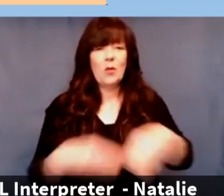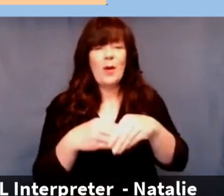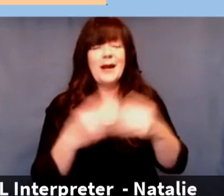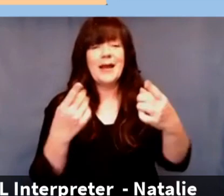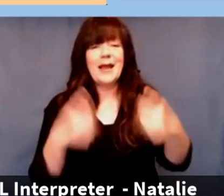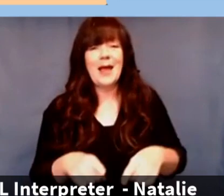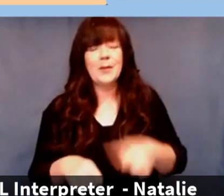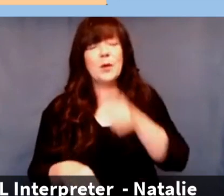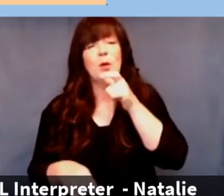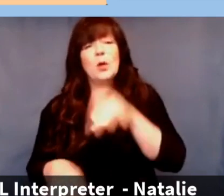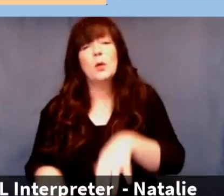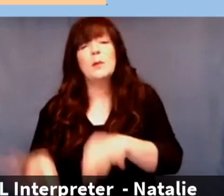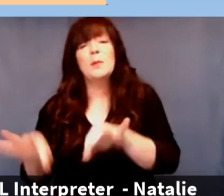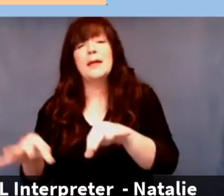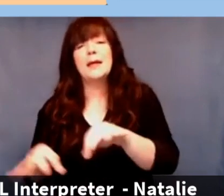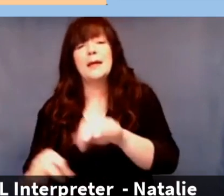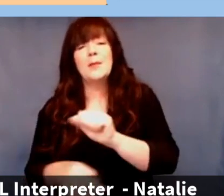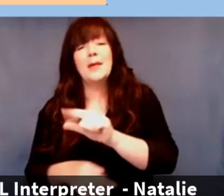park?